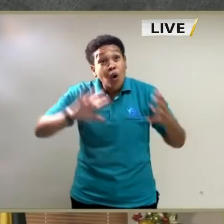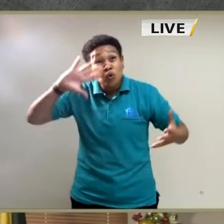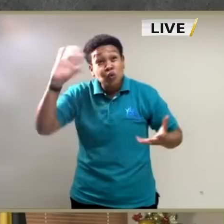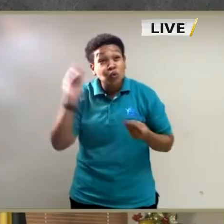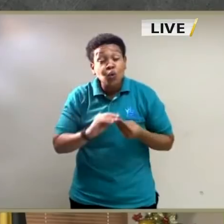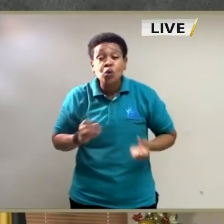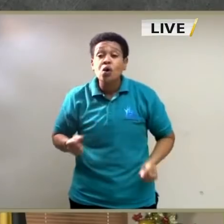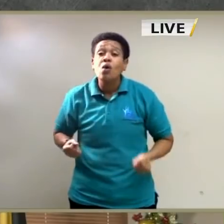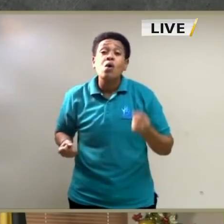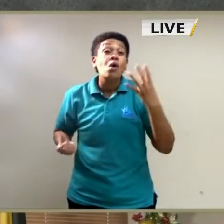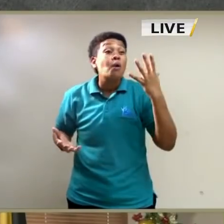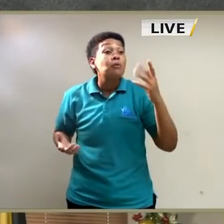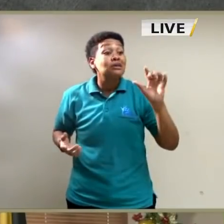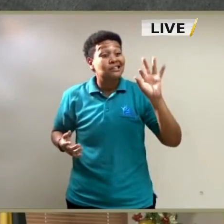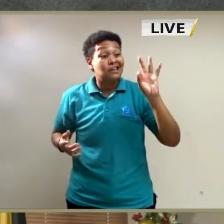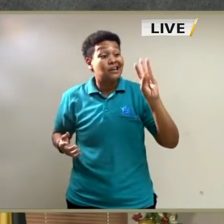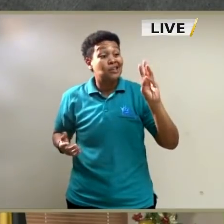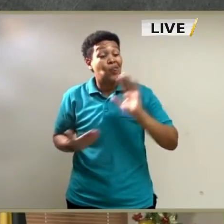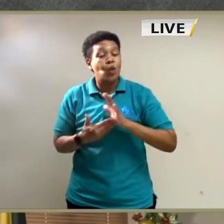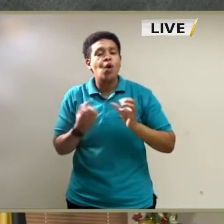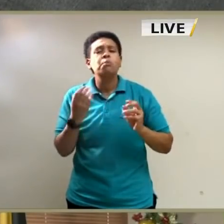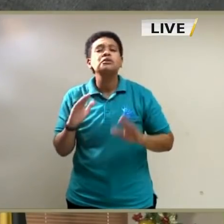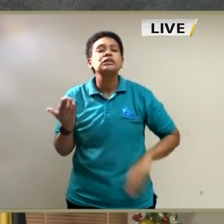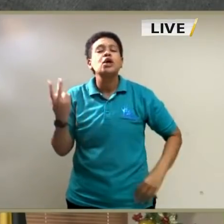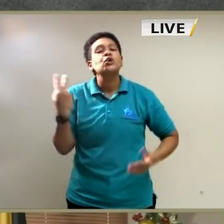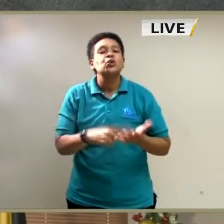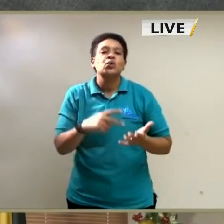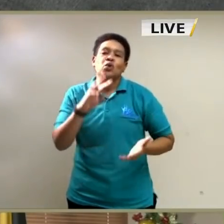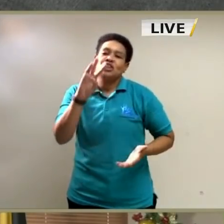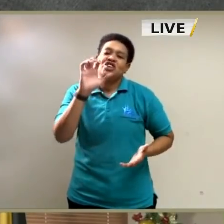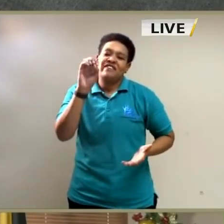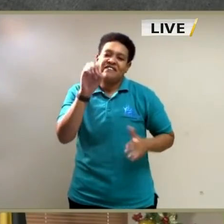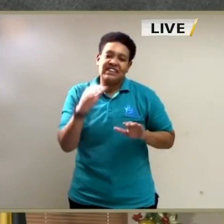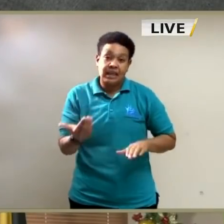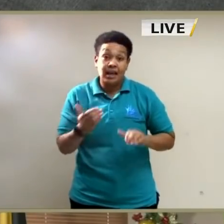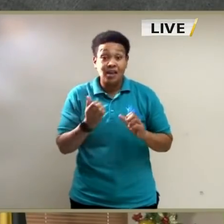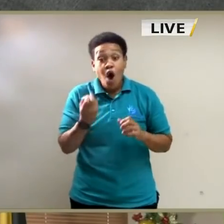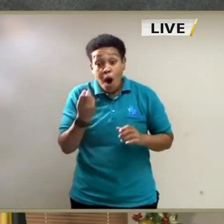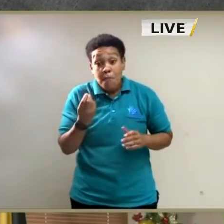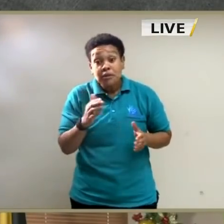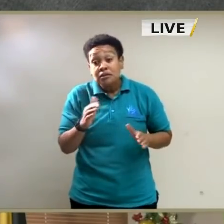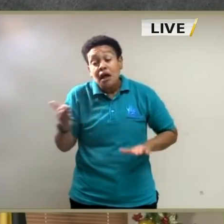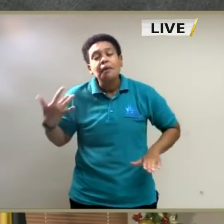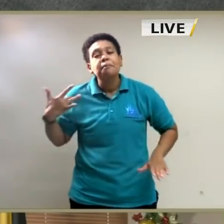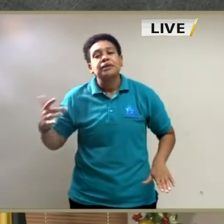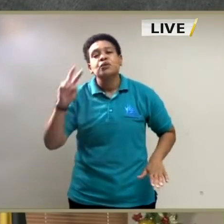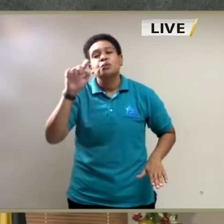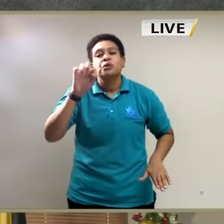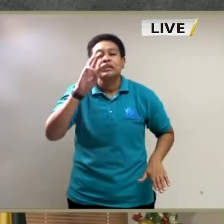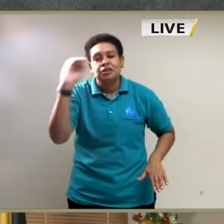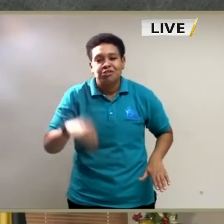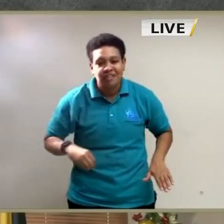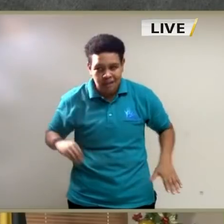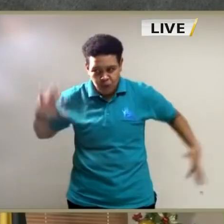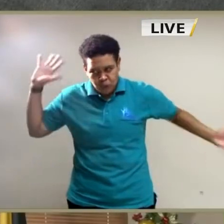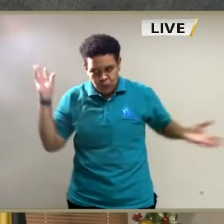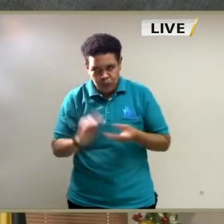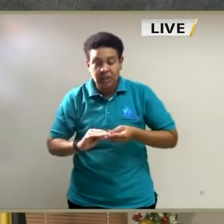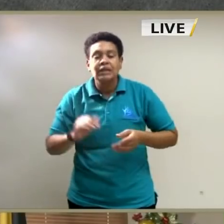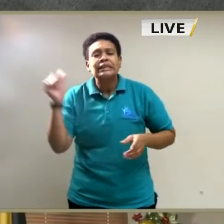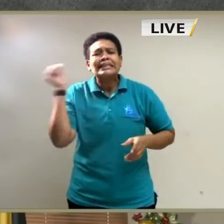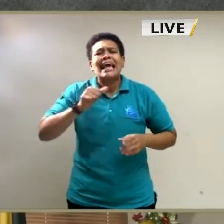2,450 deaths with a case fatality rate of 2.6%. The daily positivity yesterday